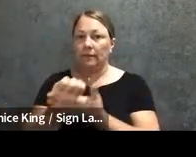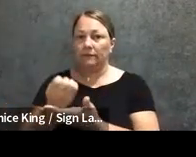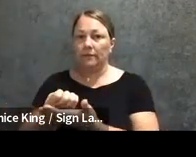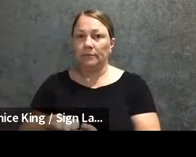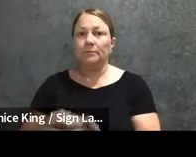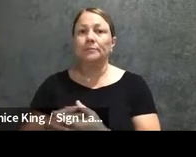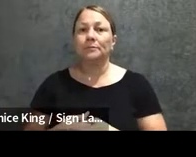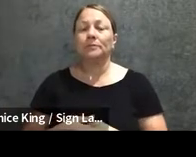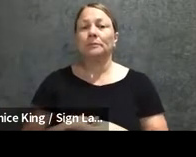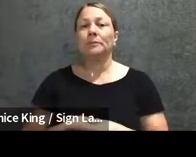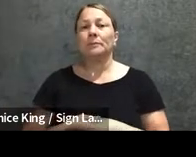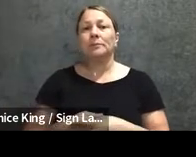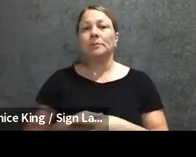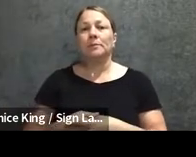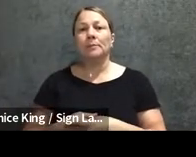Next.